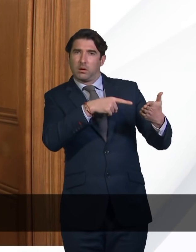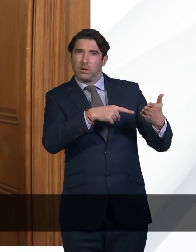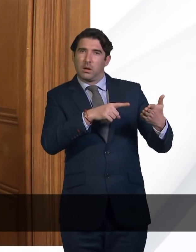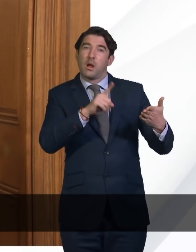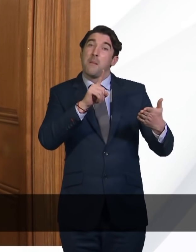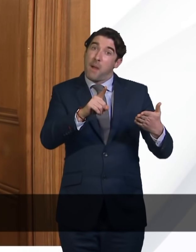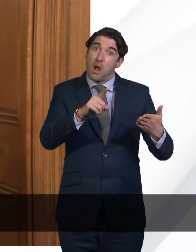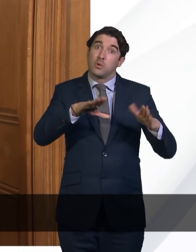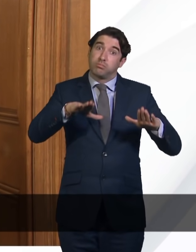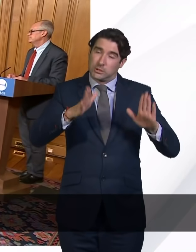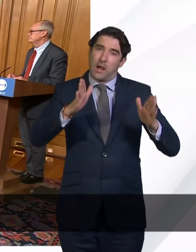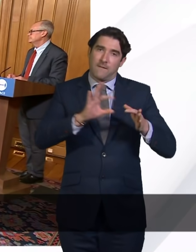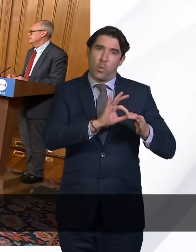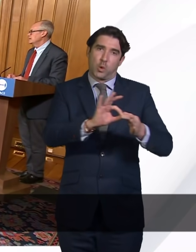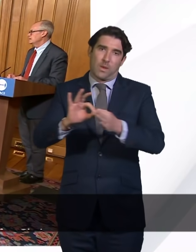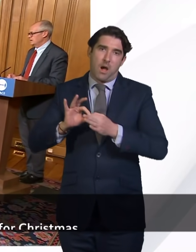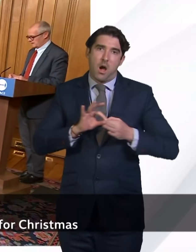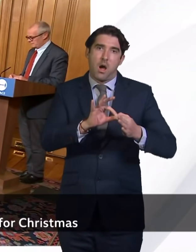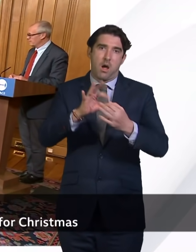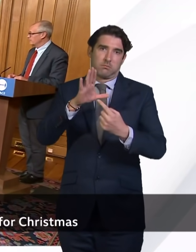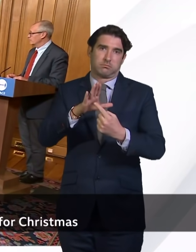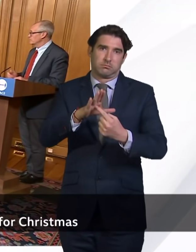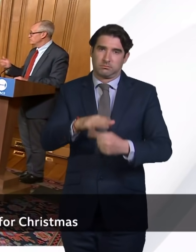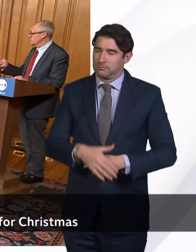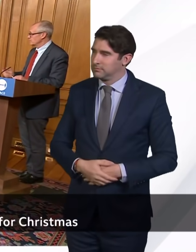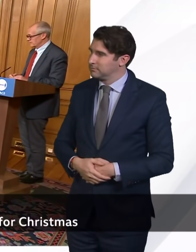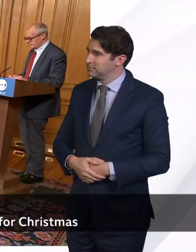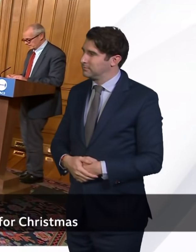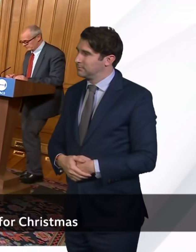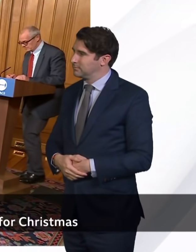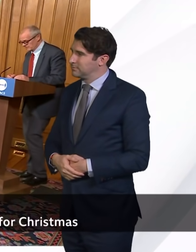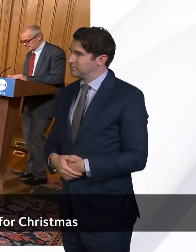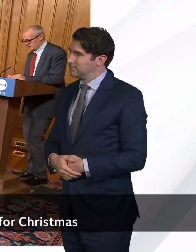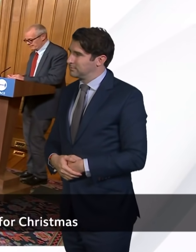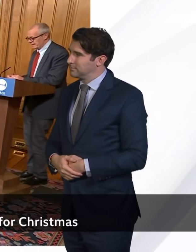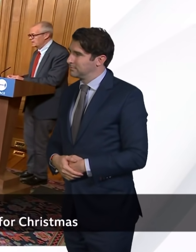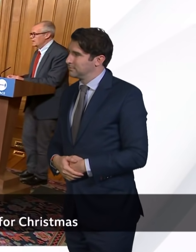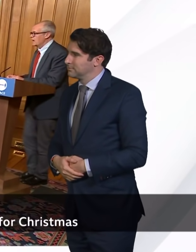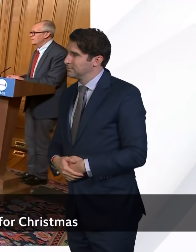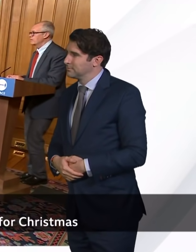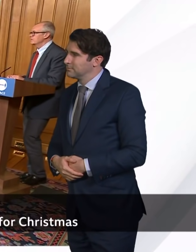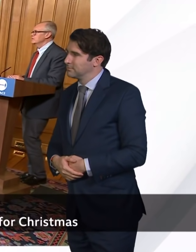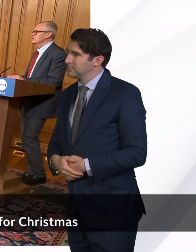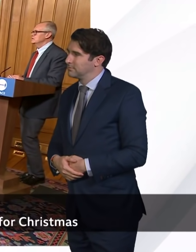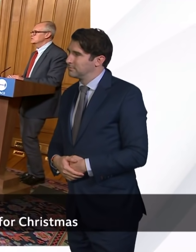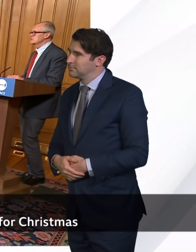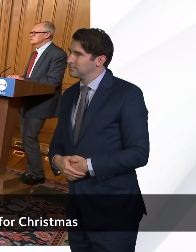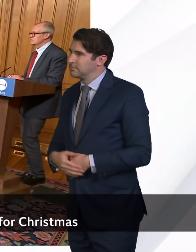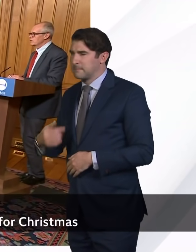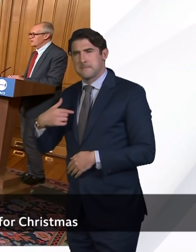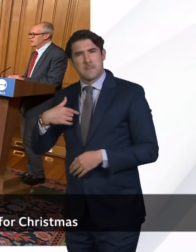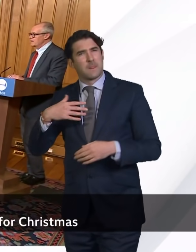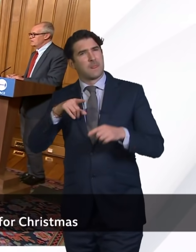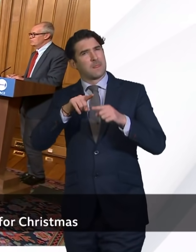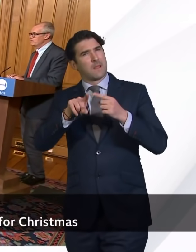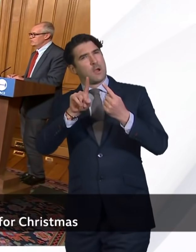no doubt that we can do it. Maybe I'll have a go at the first one, and then Chris can come back in. I mean, I think, just as a